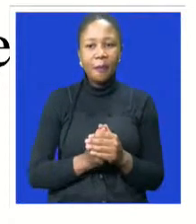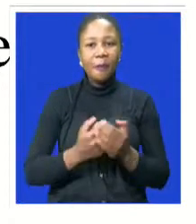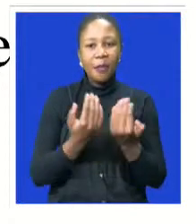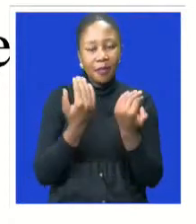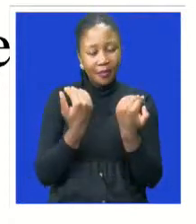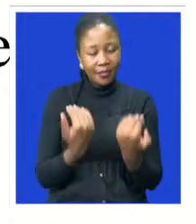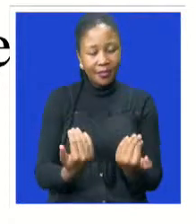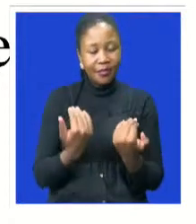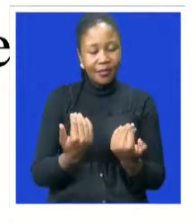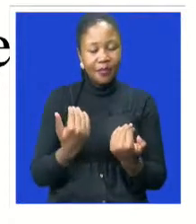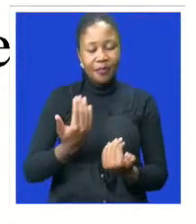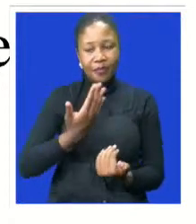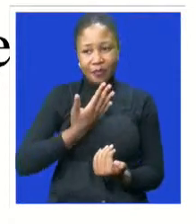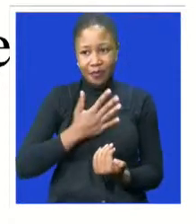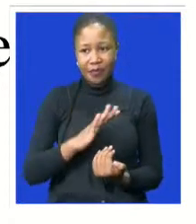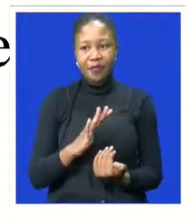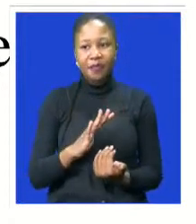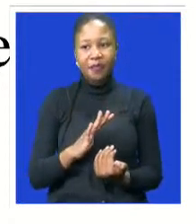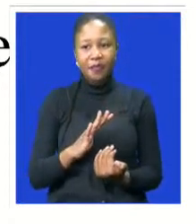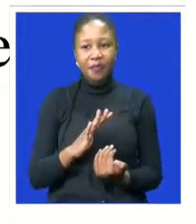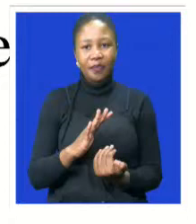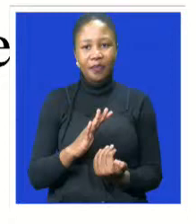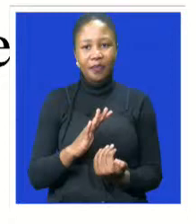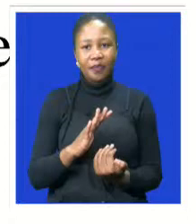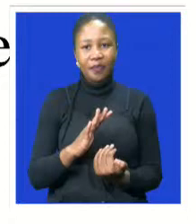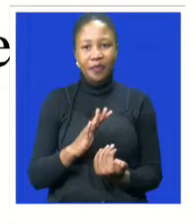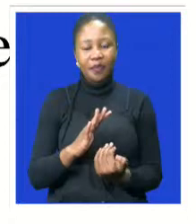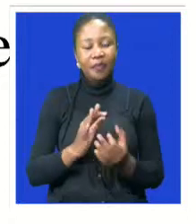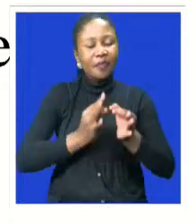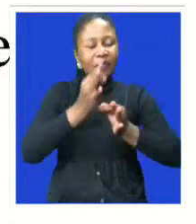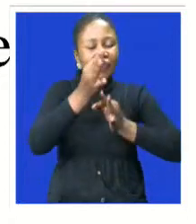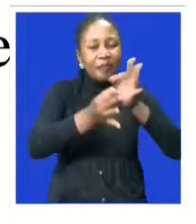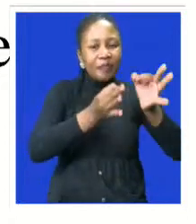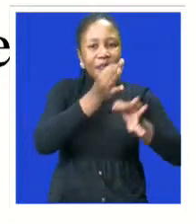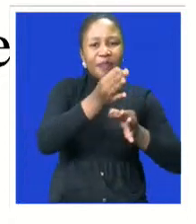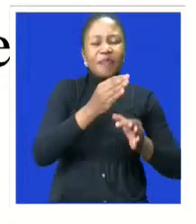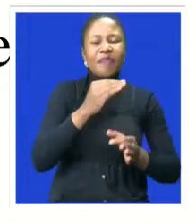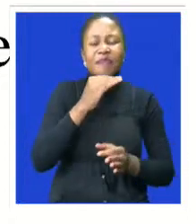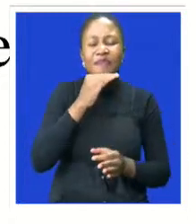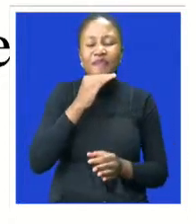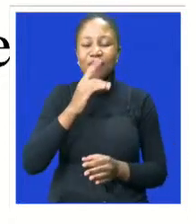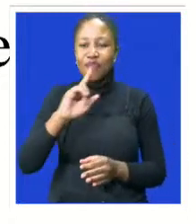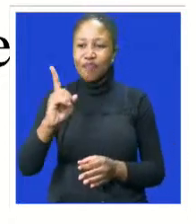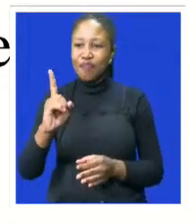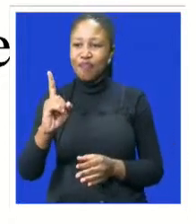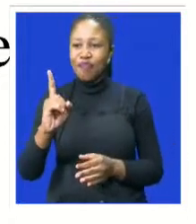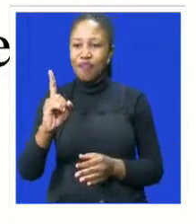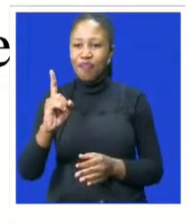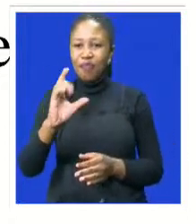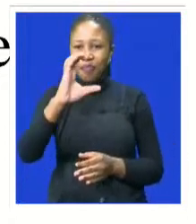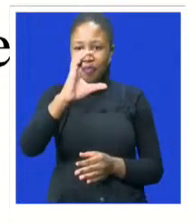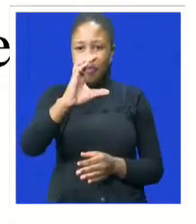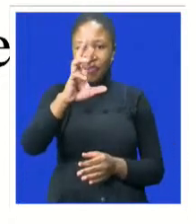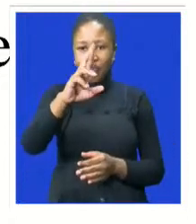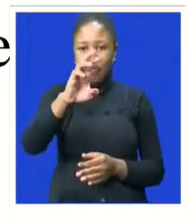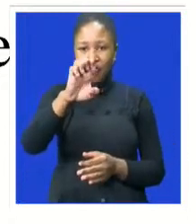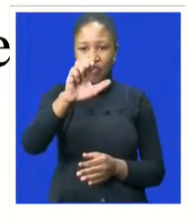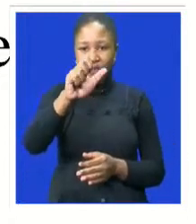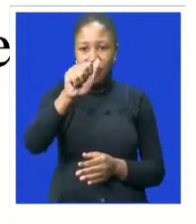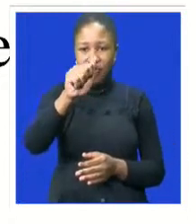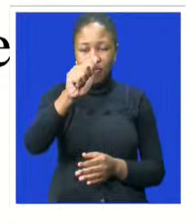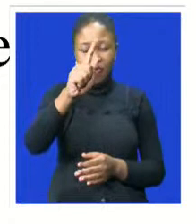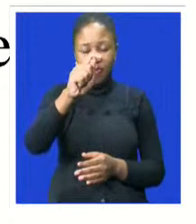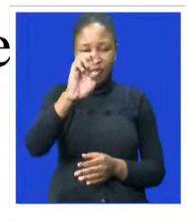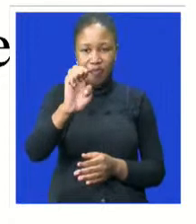define these words. What is to create? To create is to make something. When